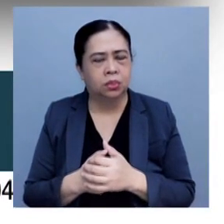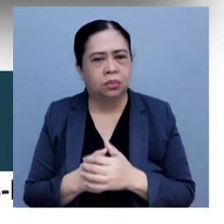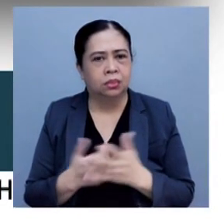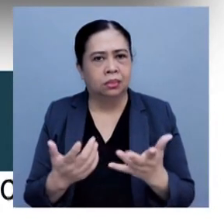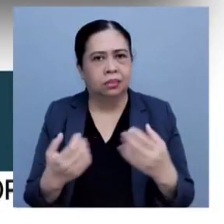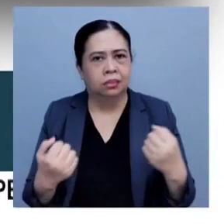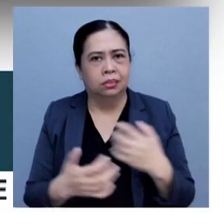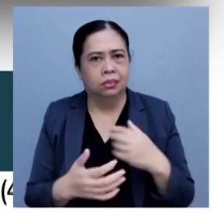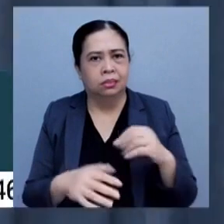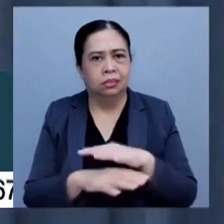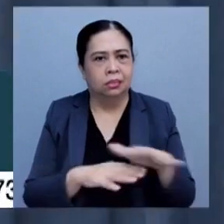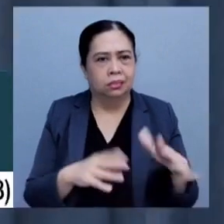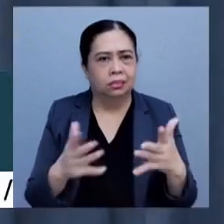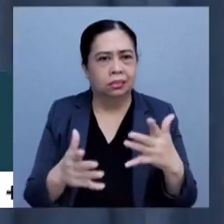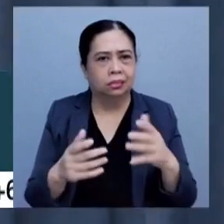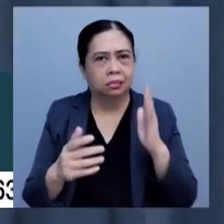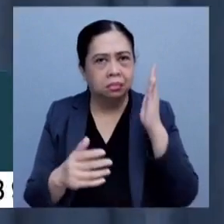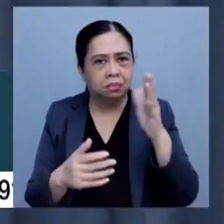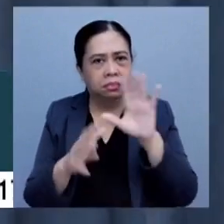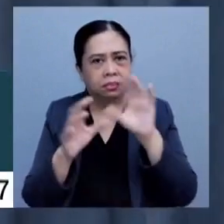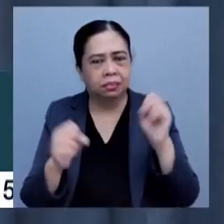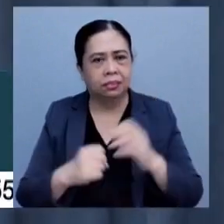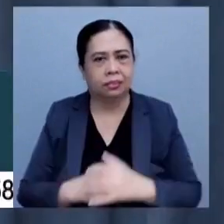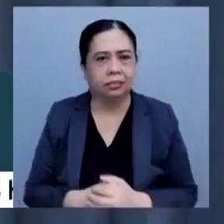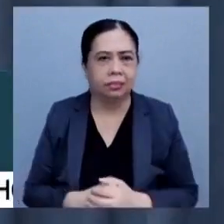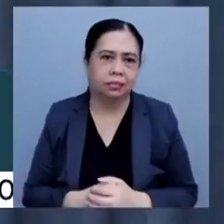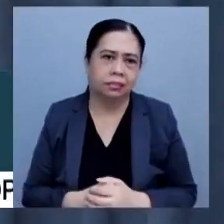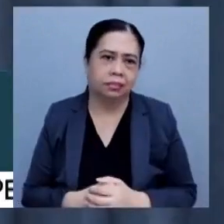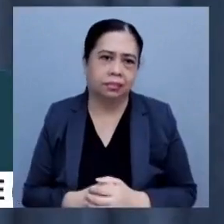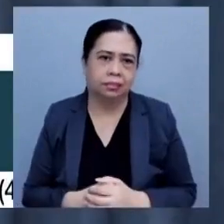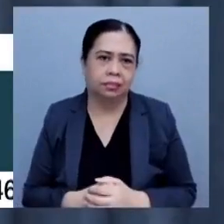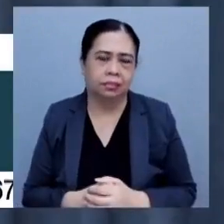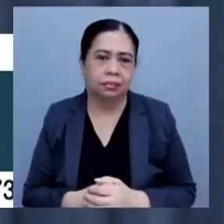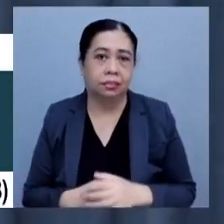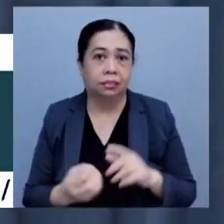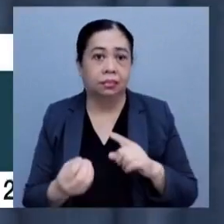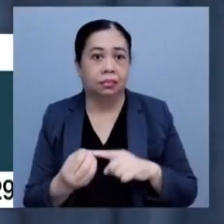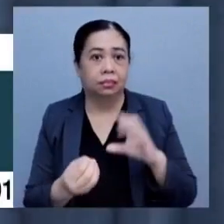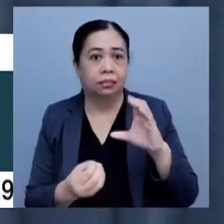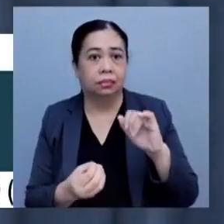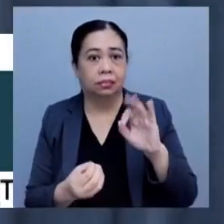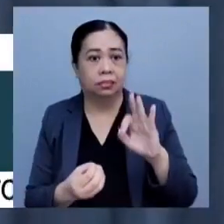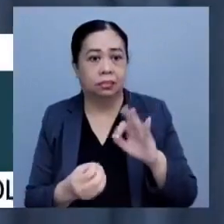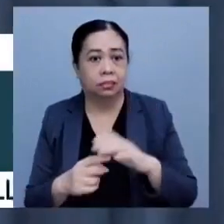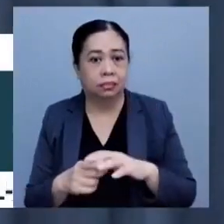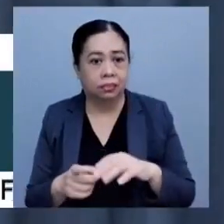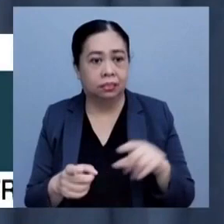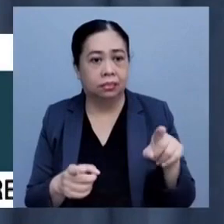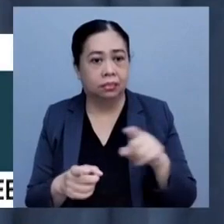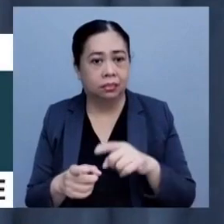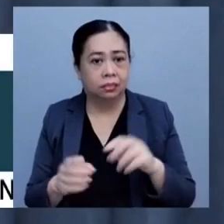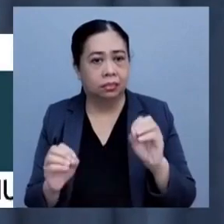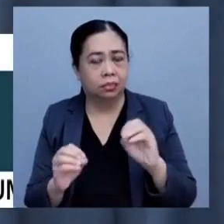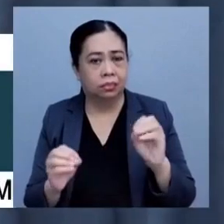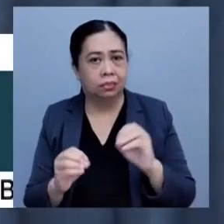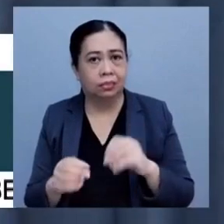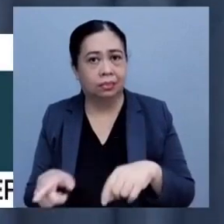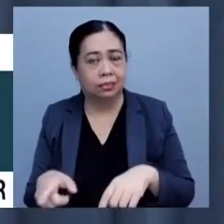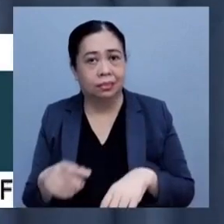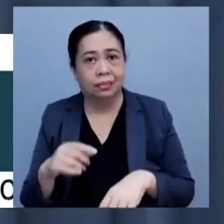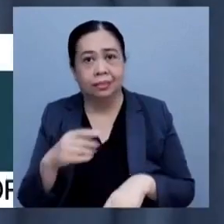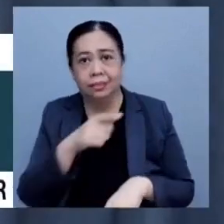sa coming election. Walang bumanat sa confidential funds ni dating VP Lenny dahil wala siyang confidential